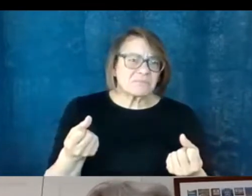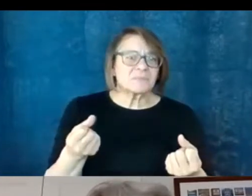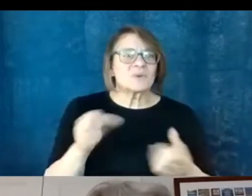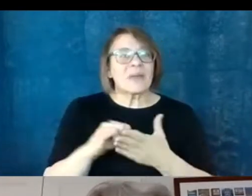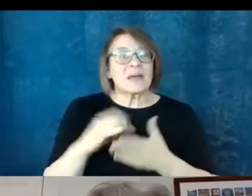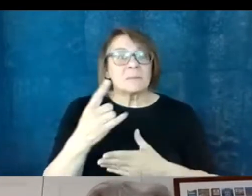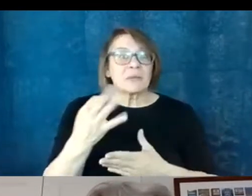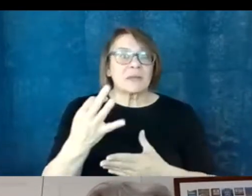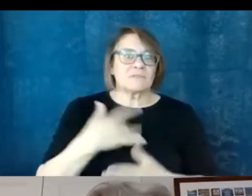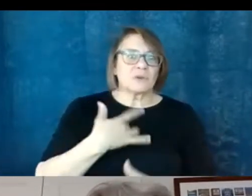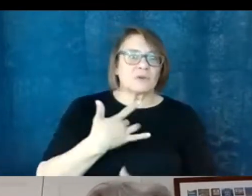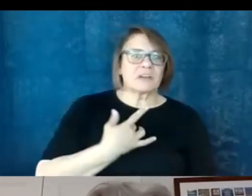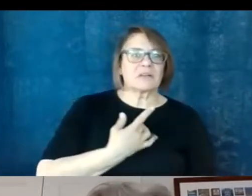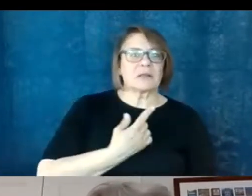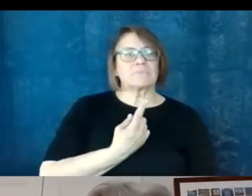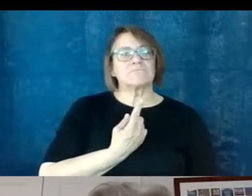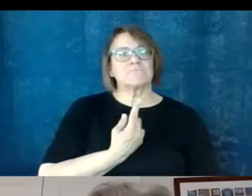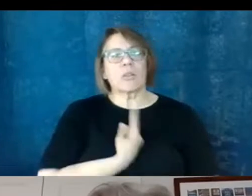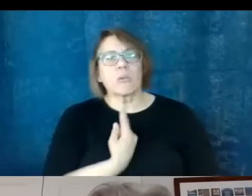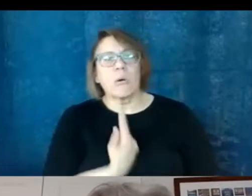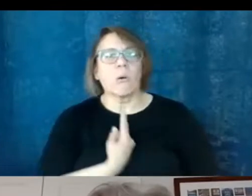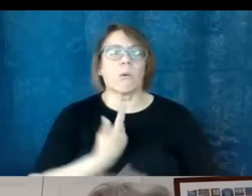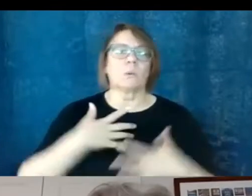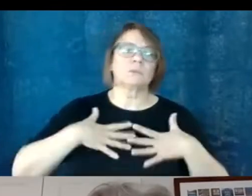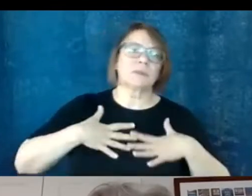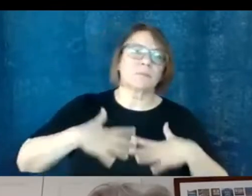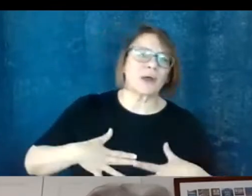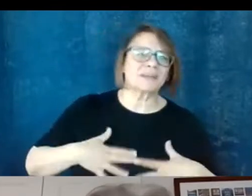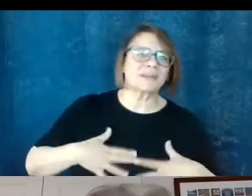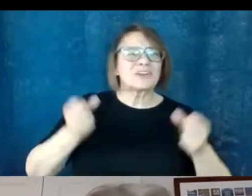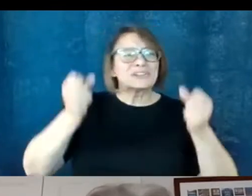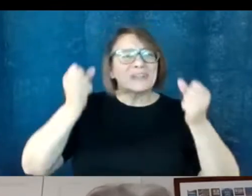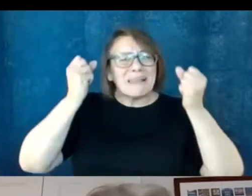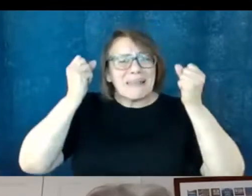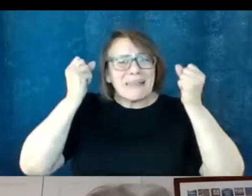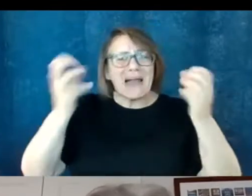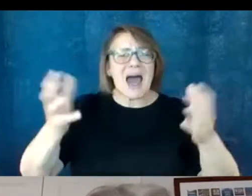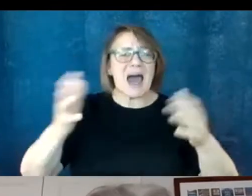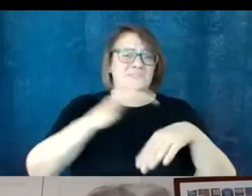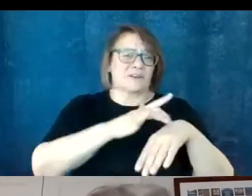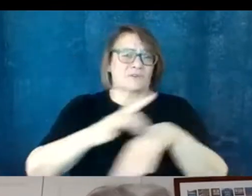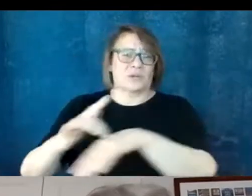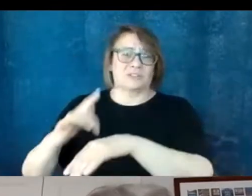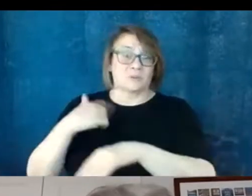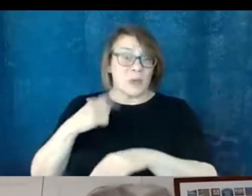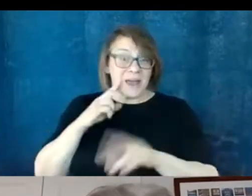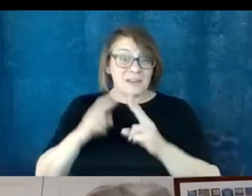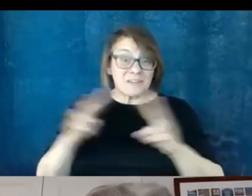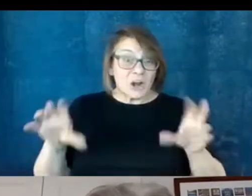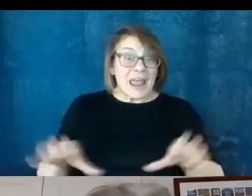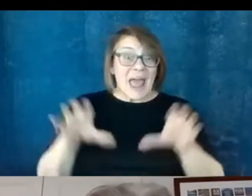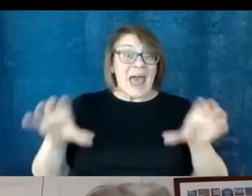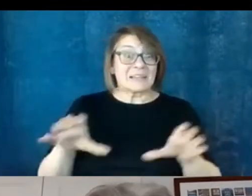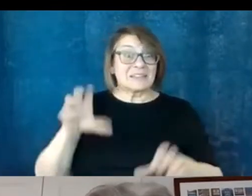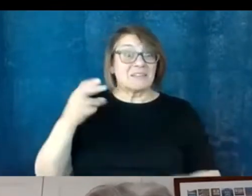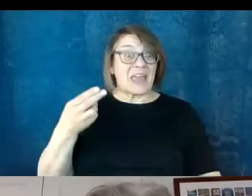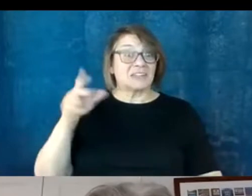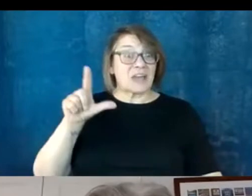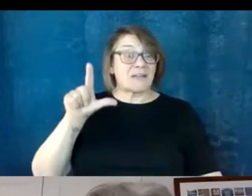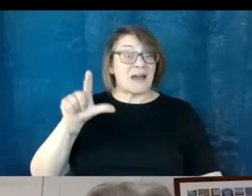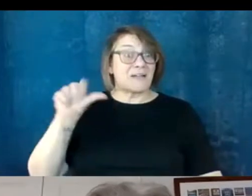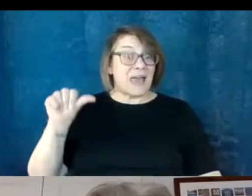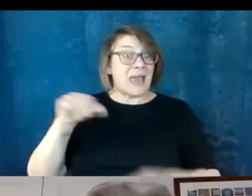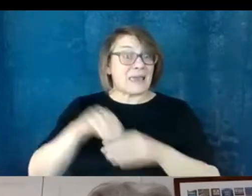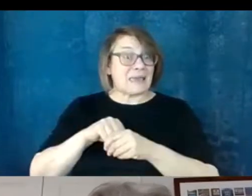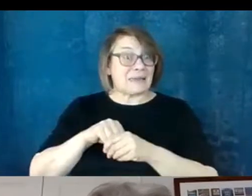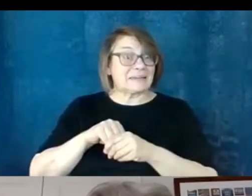you're feeling like alone and depressed. There's lots of groups. Dr. Childress mentioned them all. We have an active HLAA here in Rhode Island. You can reach out.